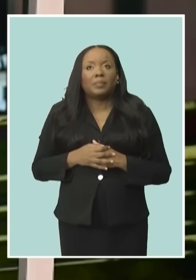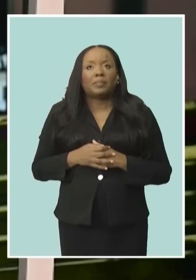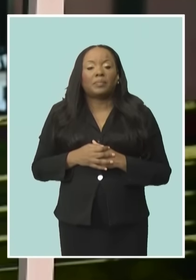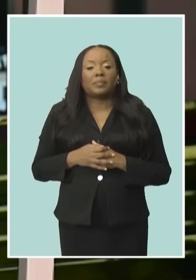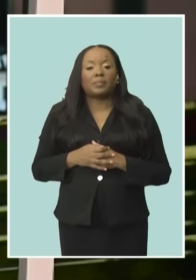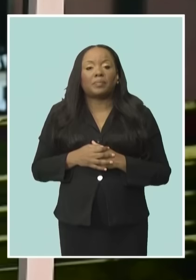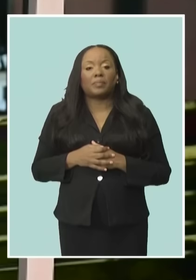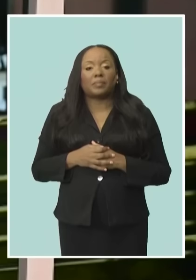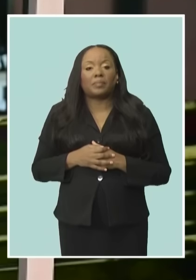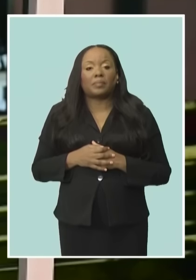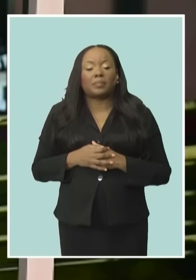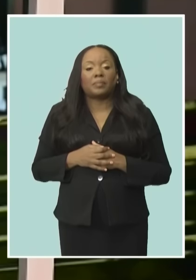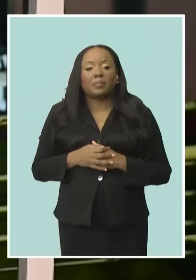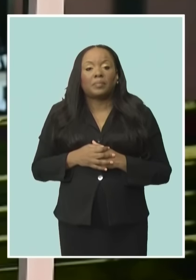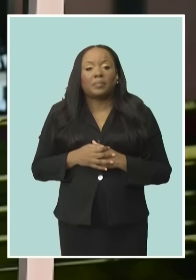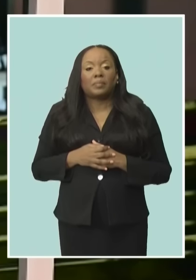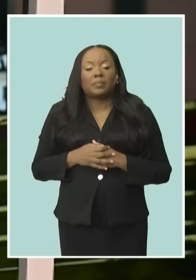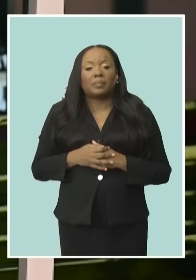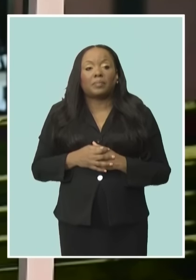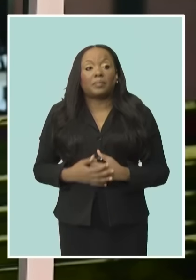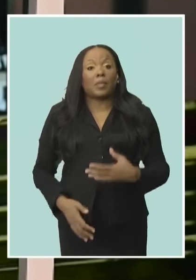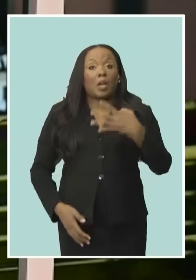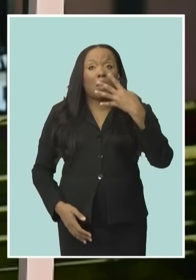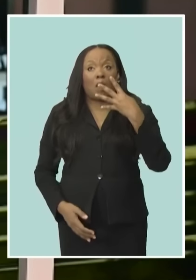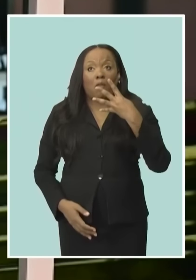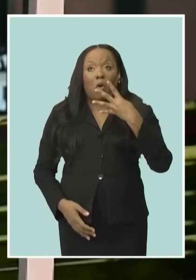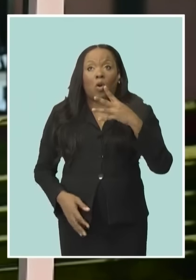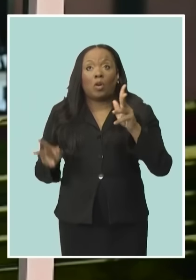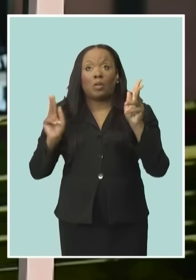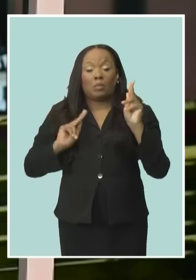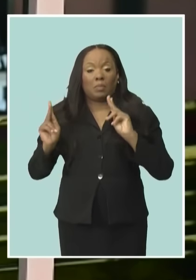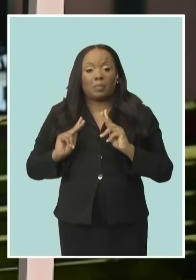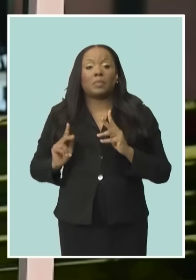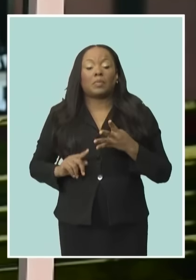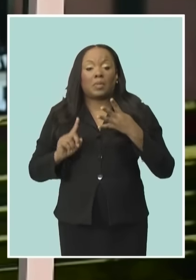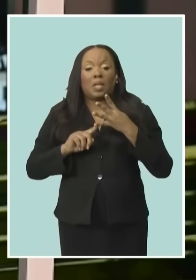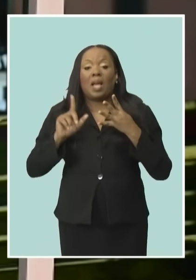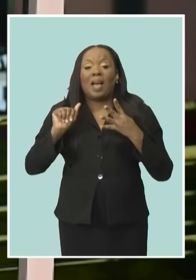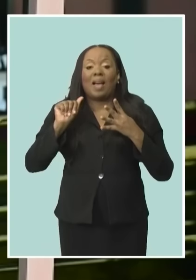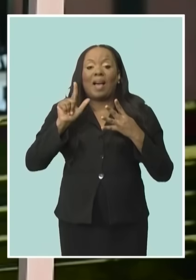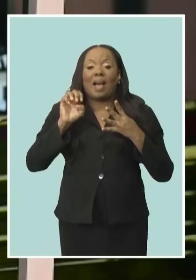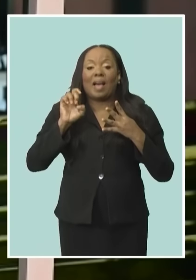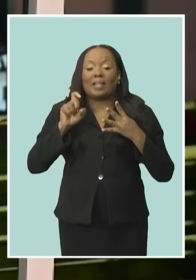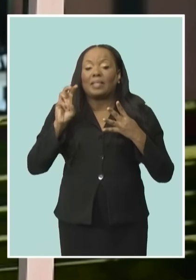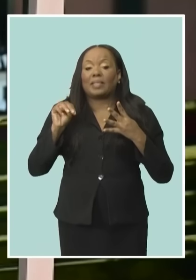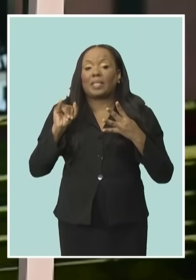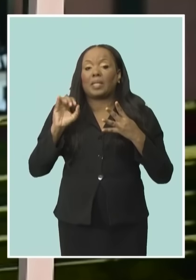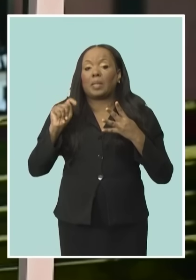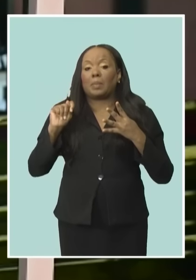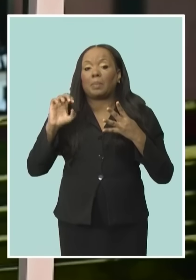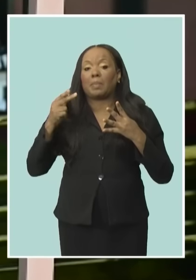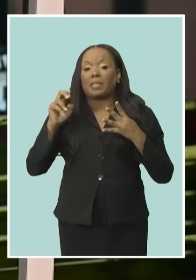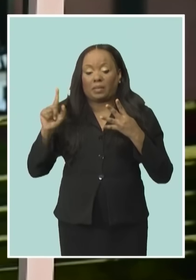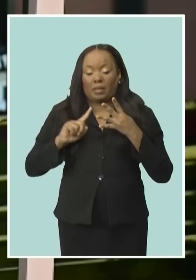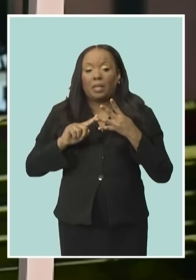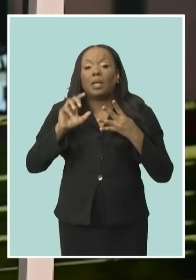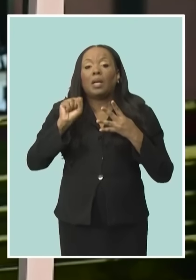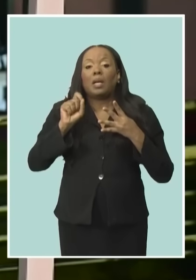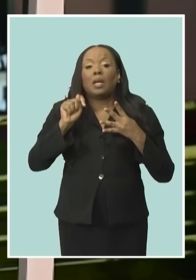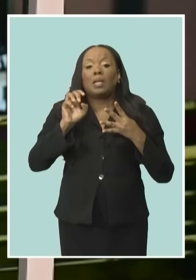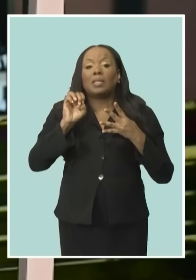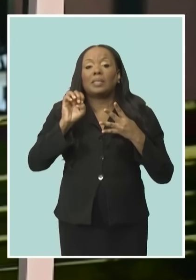There are 4 candidates vying for this particular seat. Alex Mitchell of the Bajan Free Party, Stephanie Williams of the